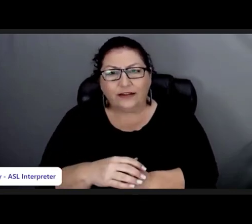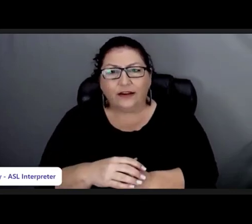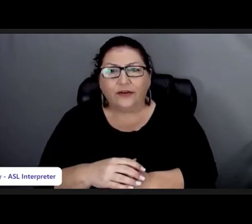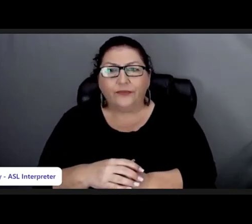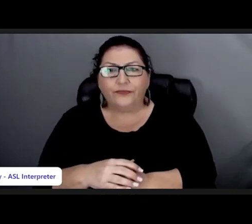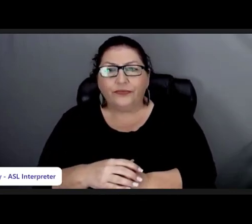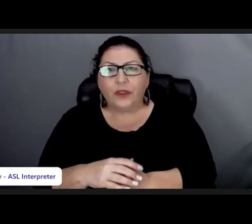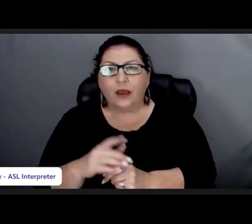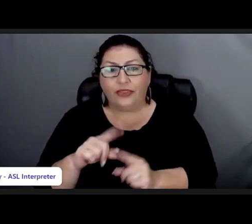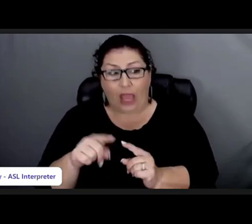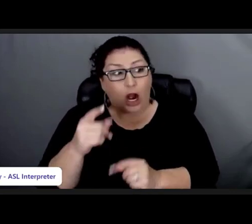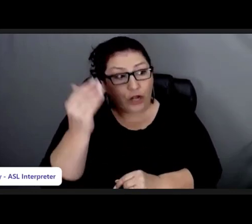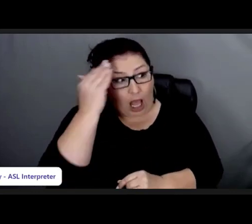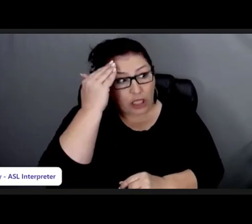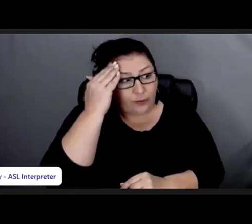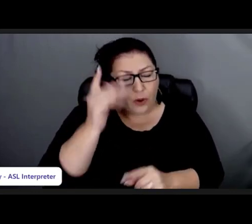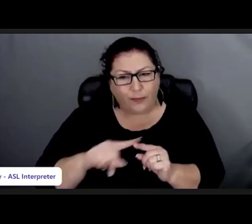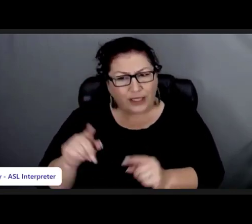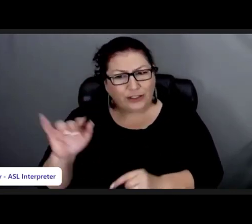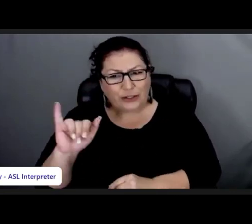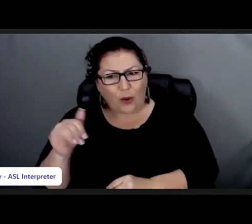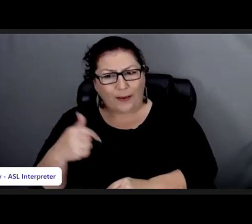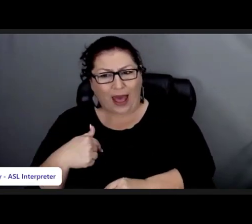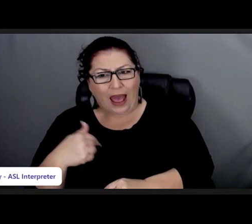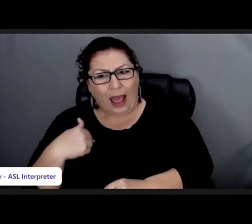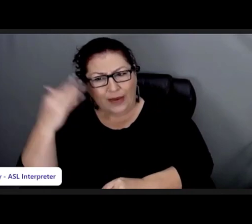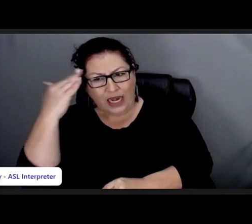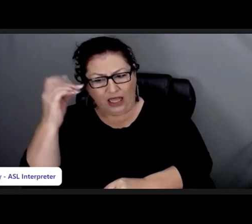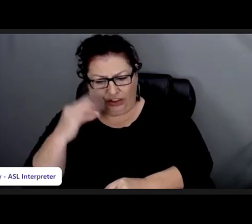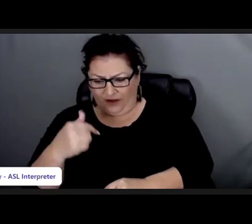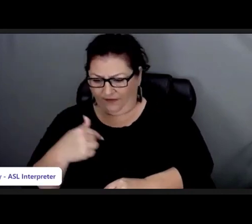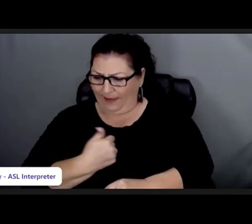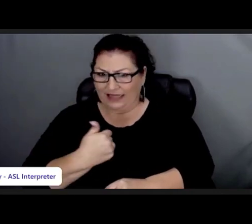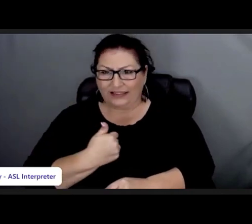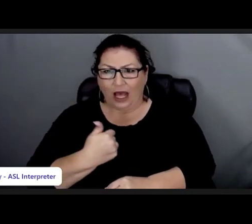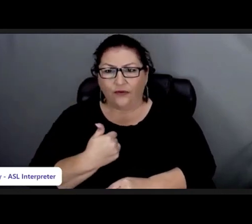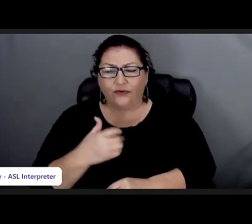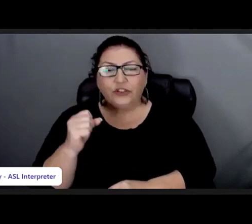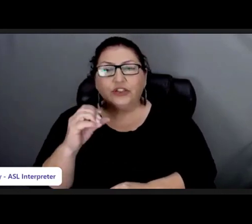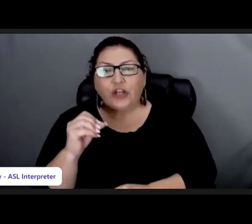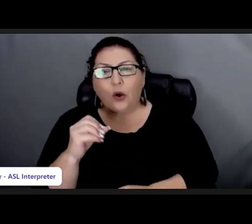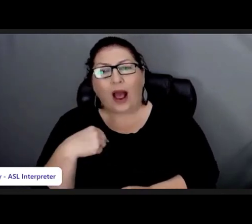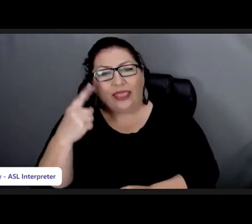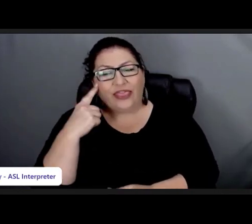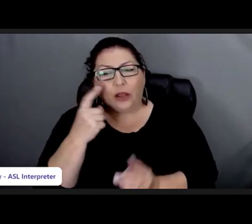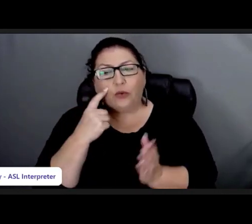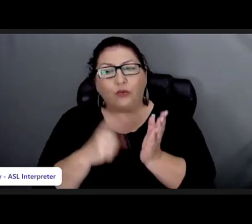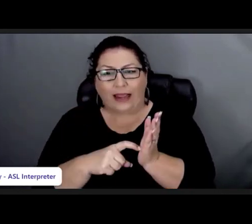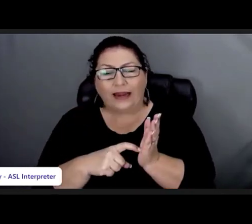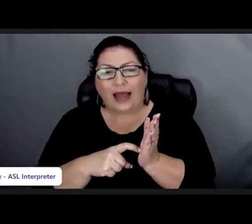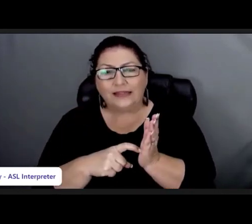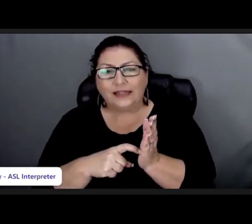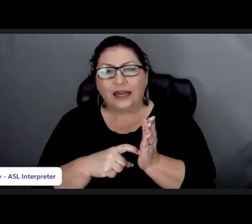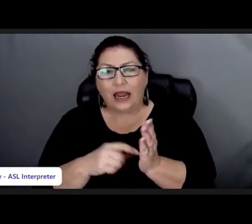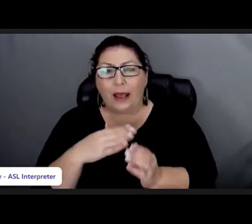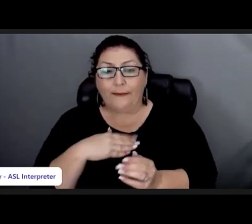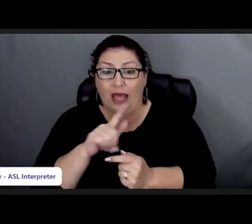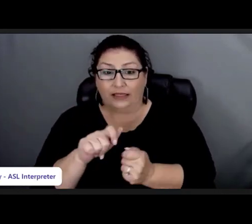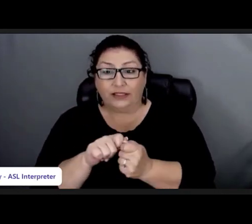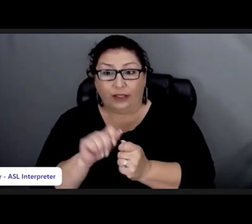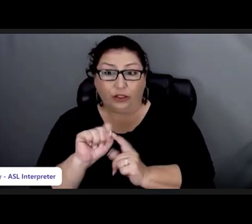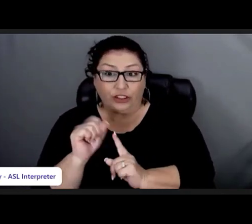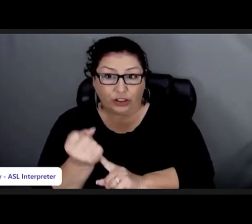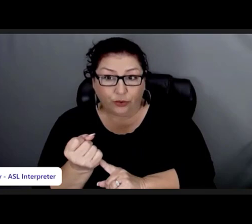but so am I. I'm a knowledge holder of my own being, right? So, and I think recognizing in my particular